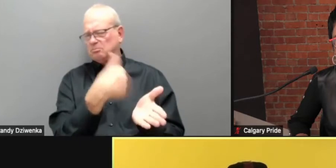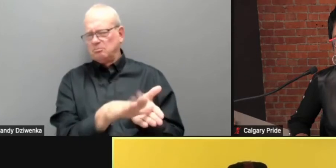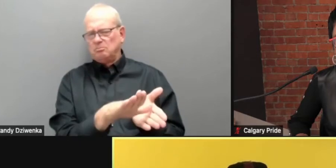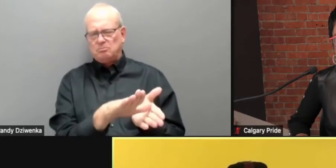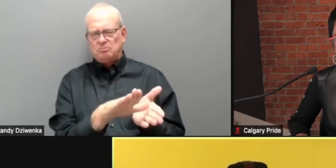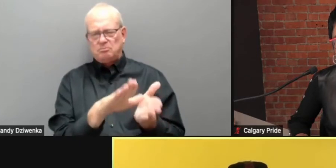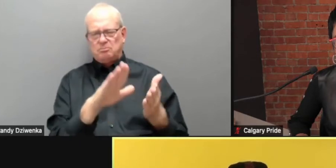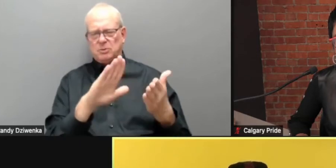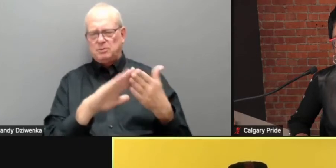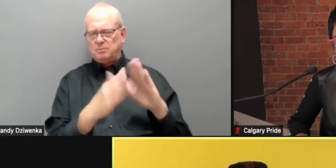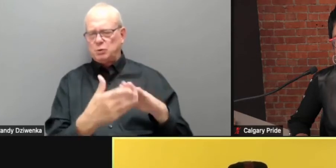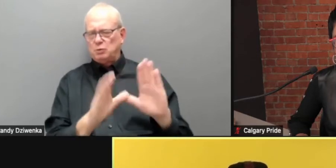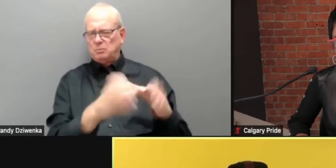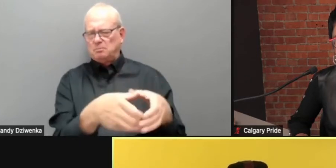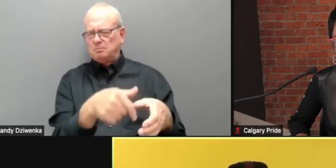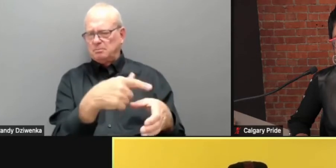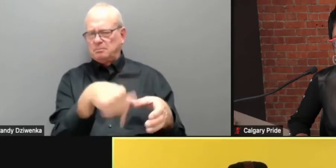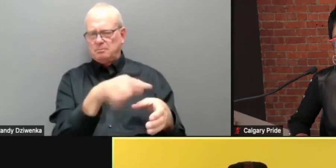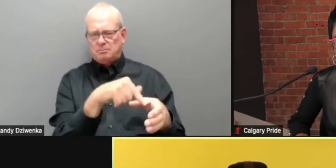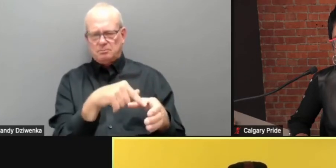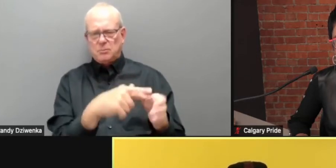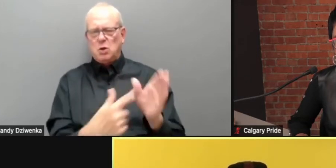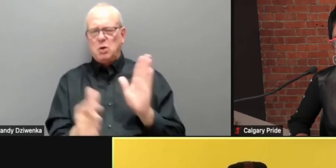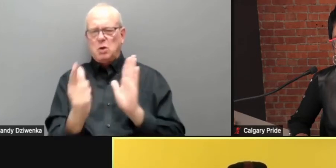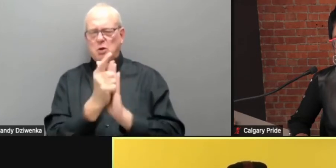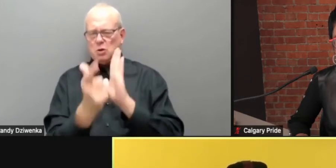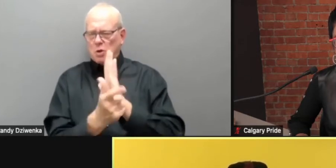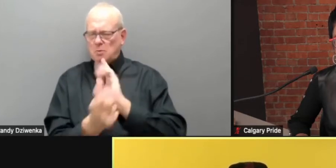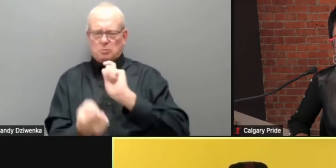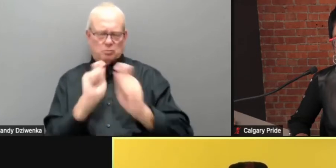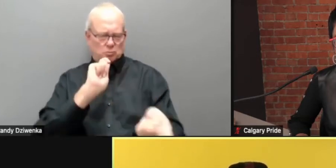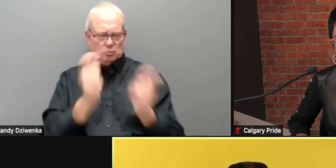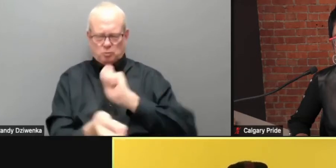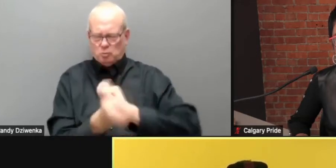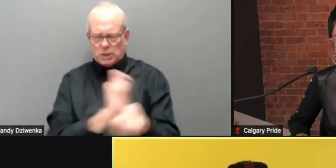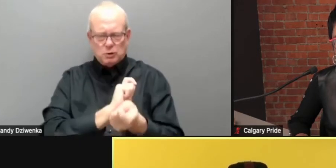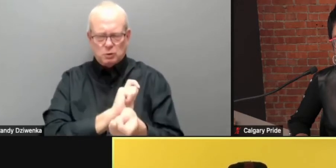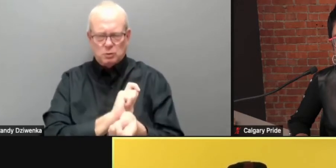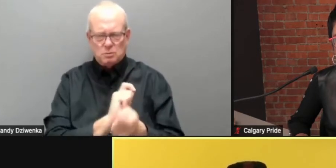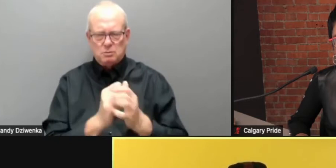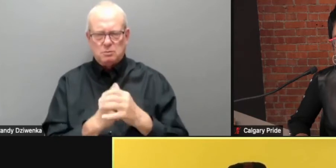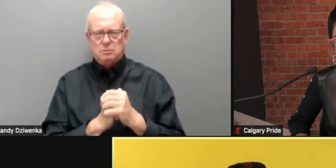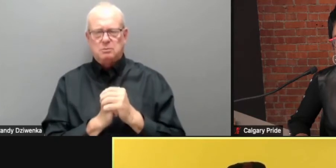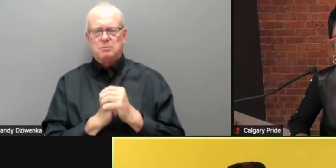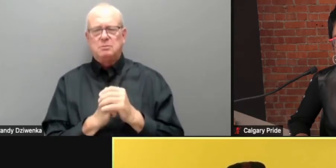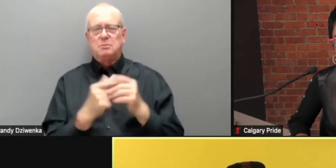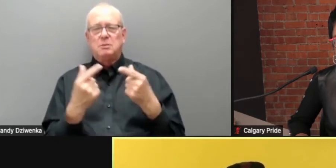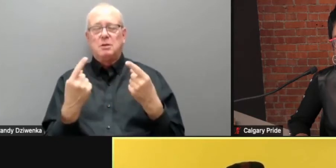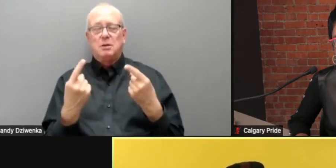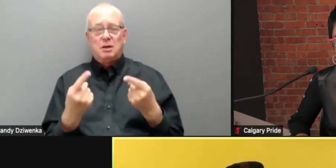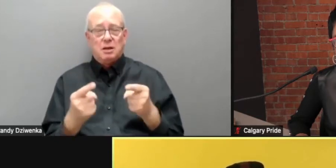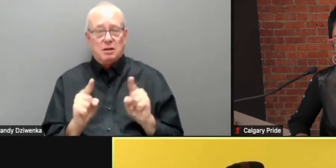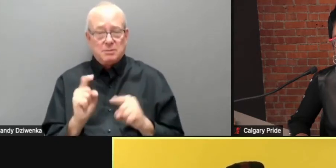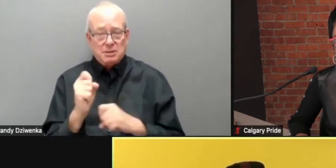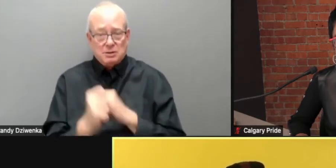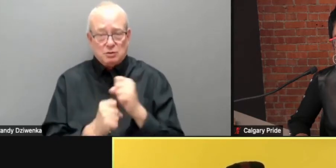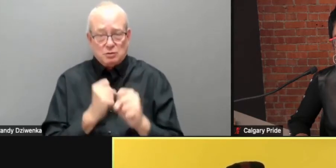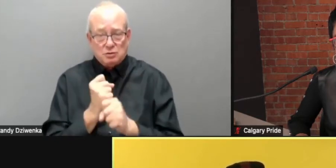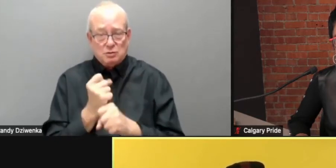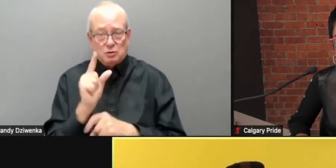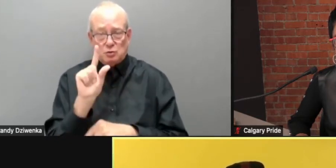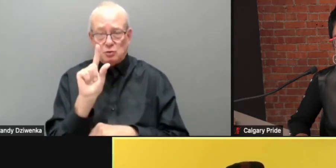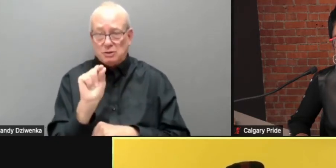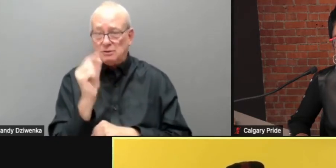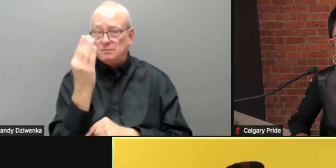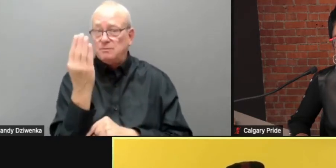downfall. And it was only in 2014 when our Supreme Court, for the first time, recognized the rights of the